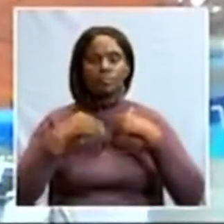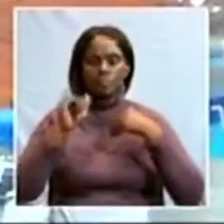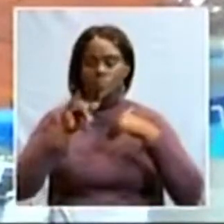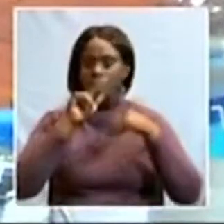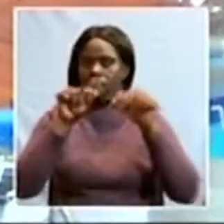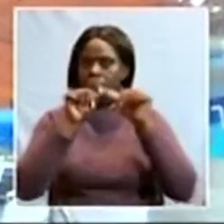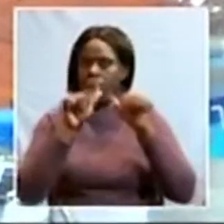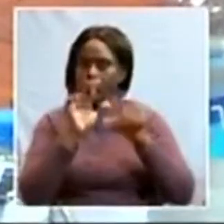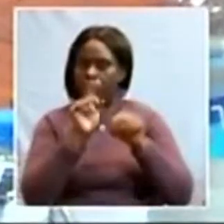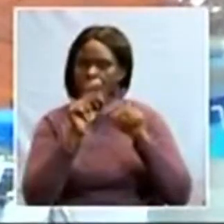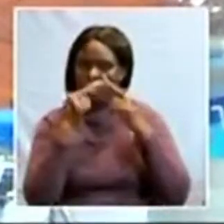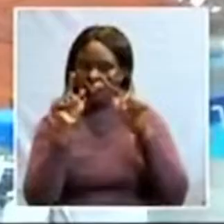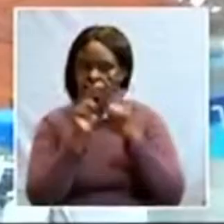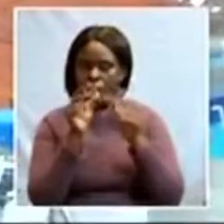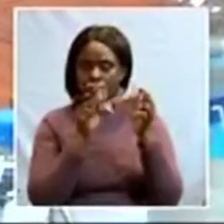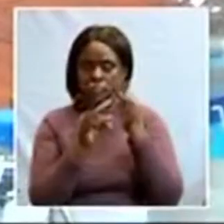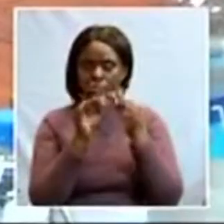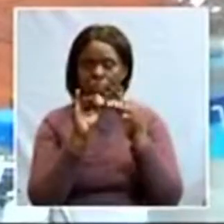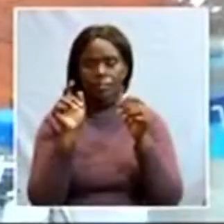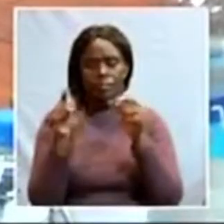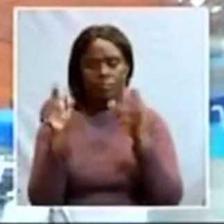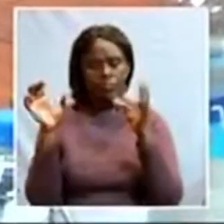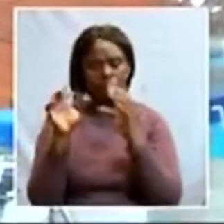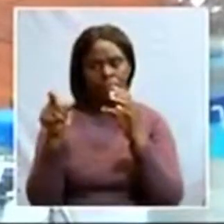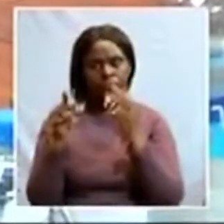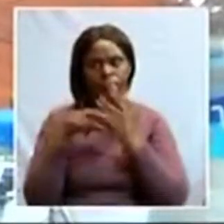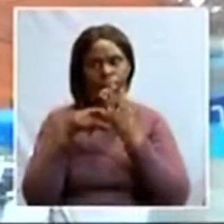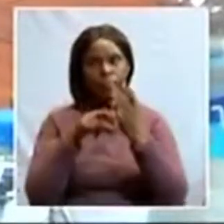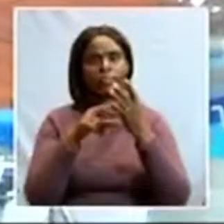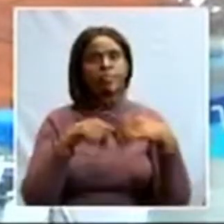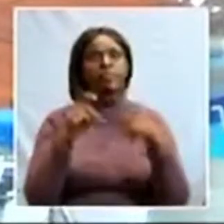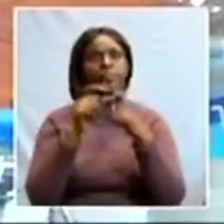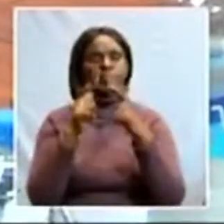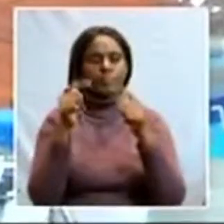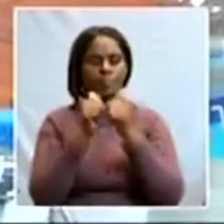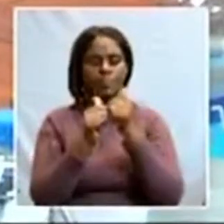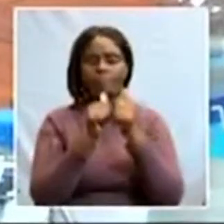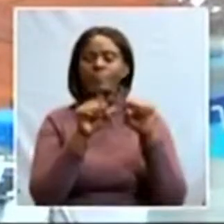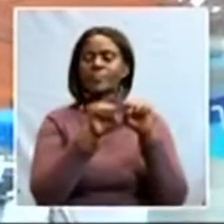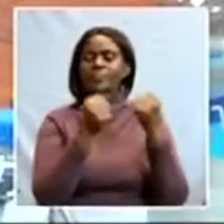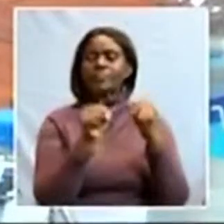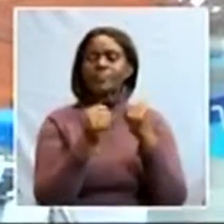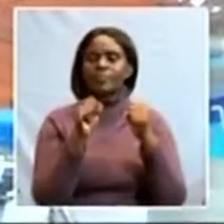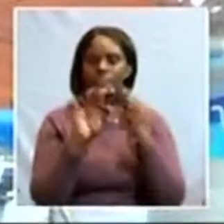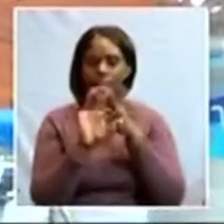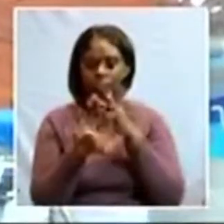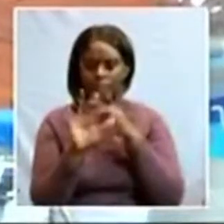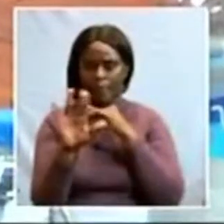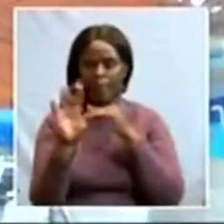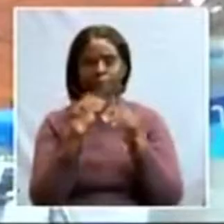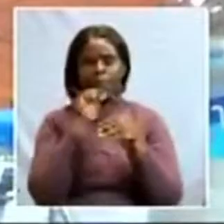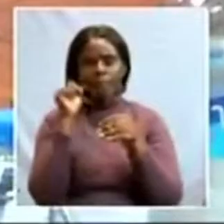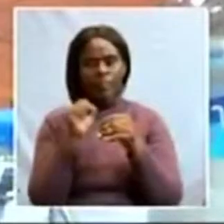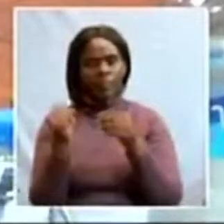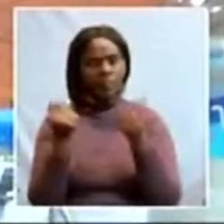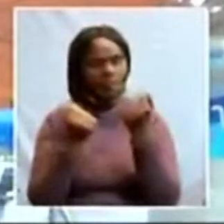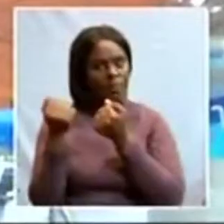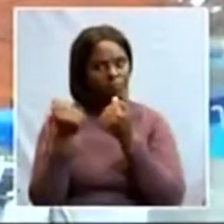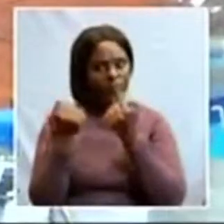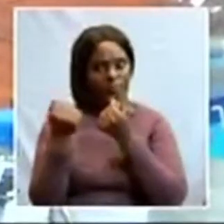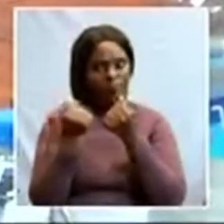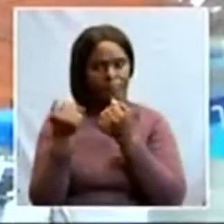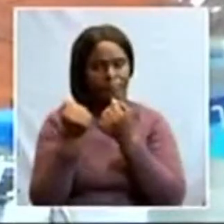auditor's findings and wish to state that the Council had transport challenges due to constant breaking down of old utility